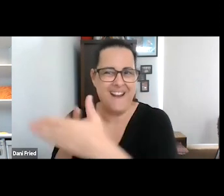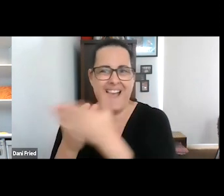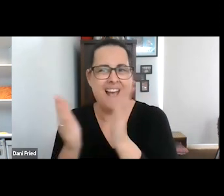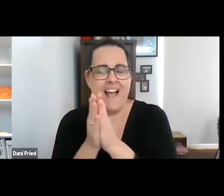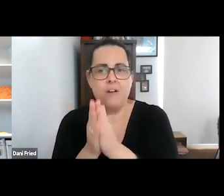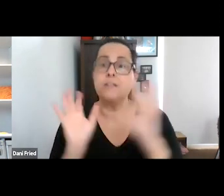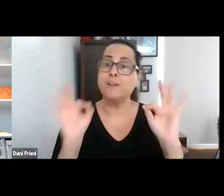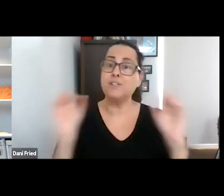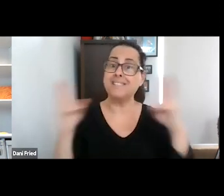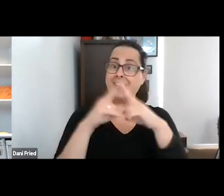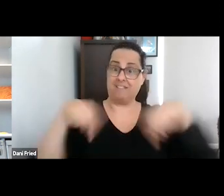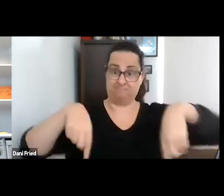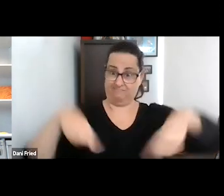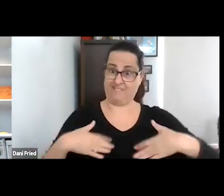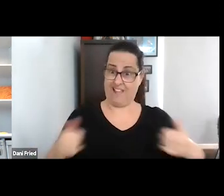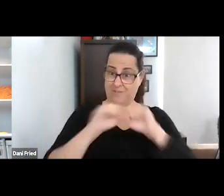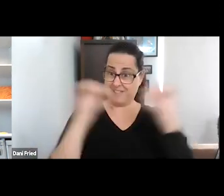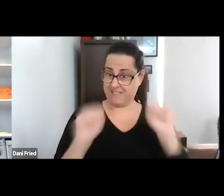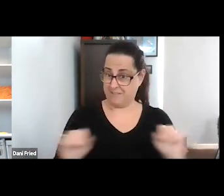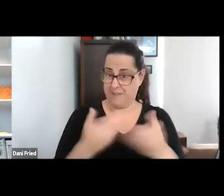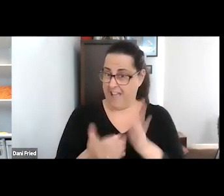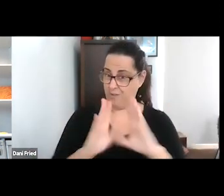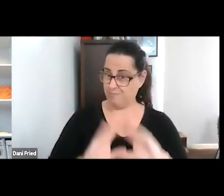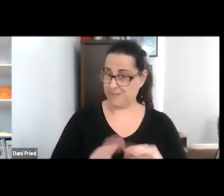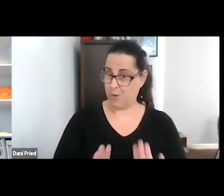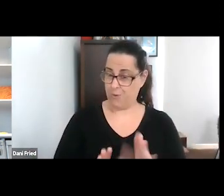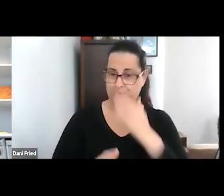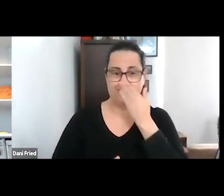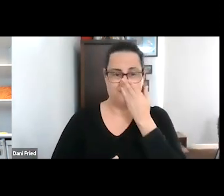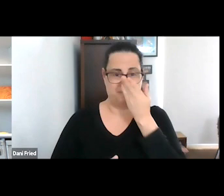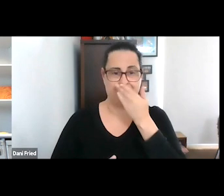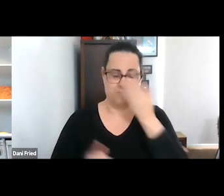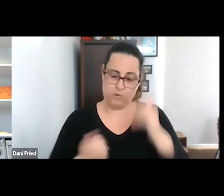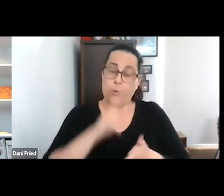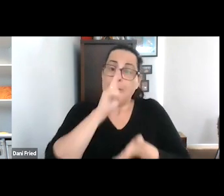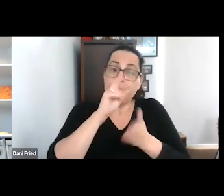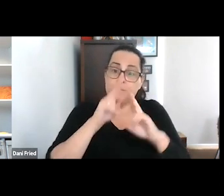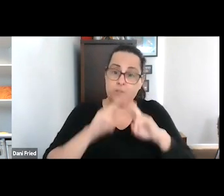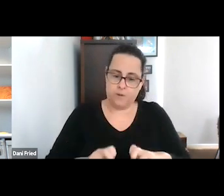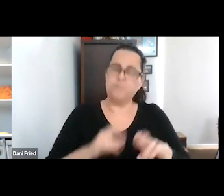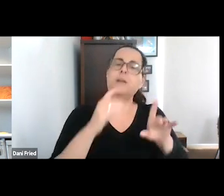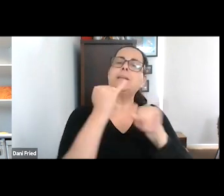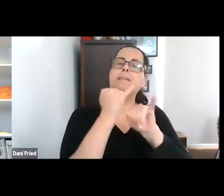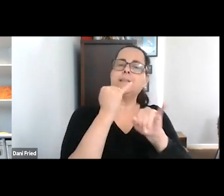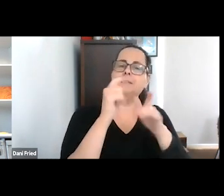in Sydney in our health system? And this small study that was funded by the Disability